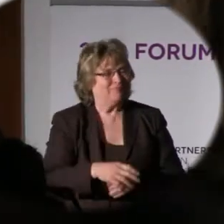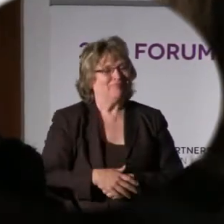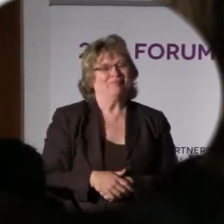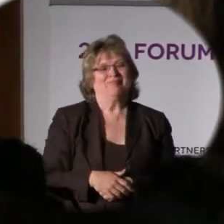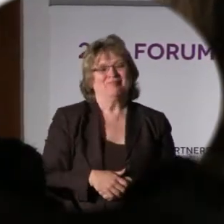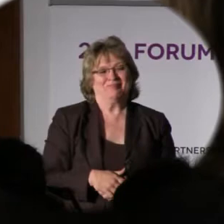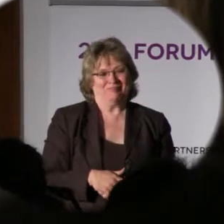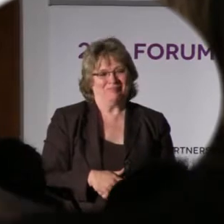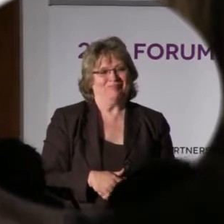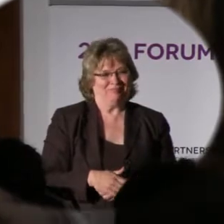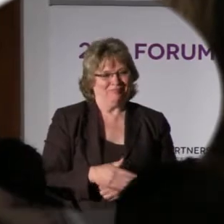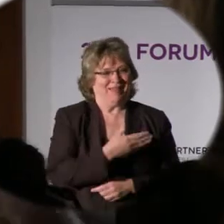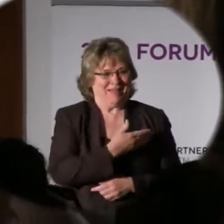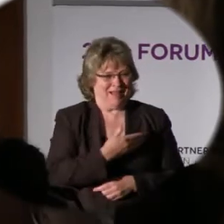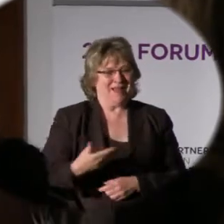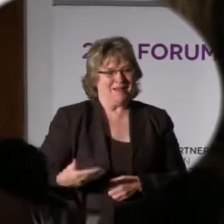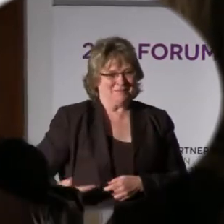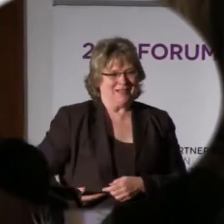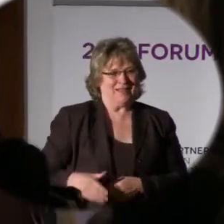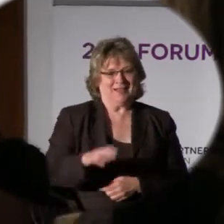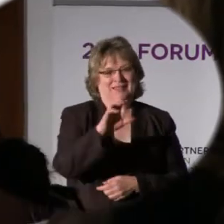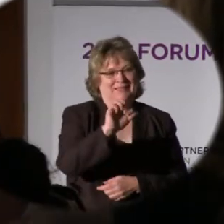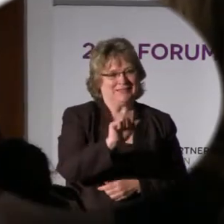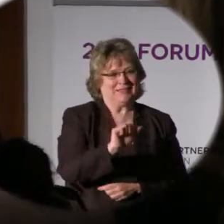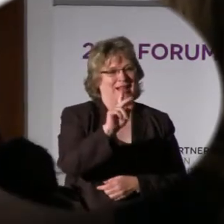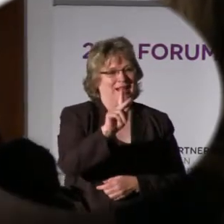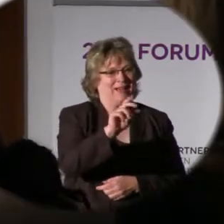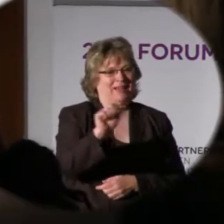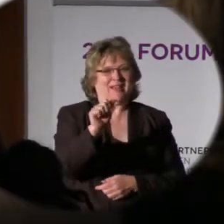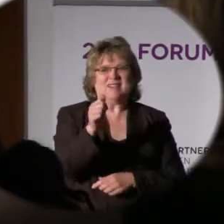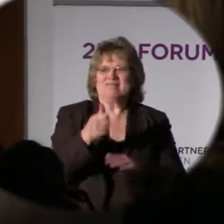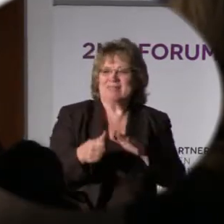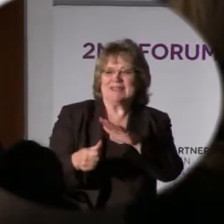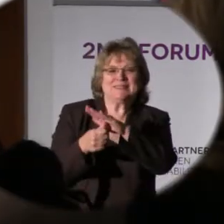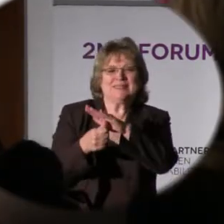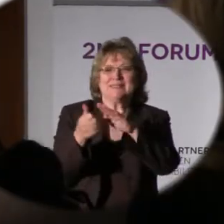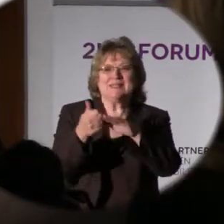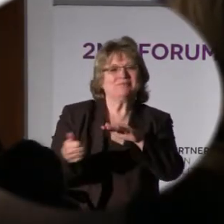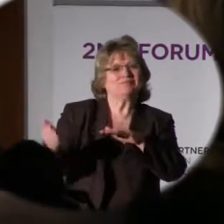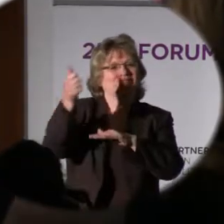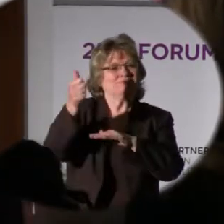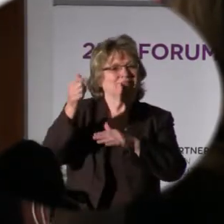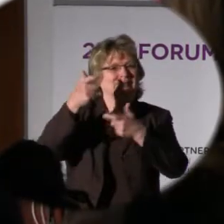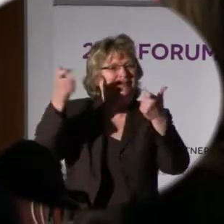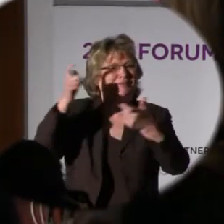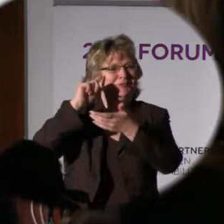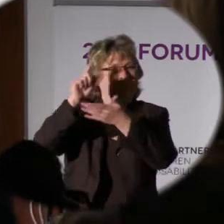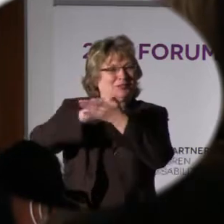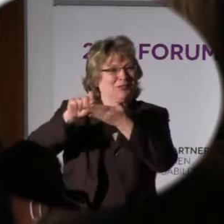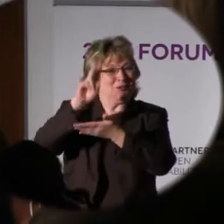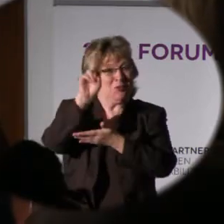Ms. Shamsad Akhtar, Assistant Secretary General, UNDESA, Ms. Rebecca